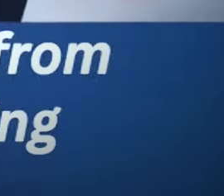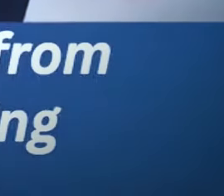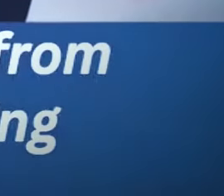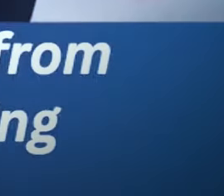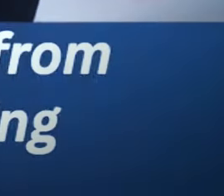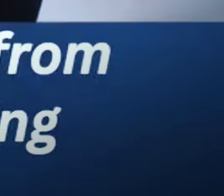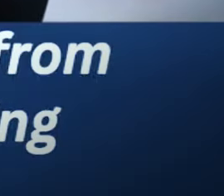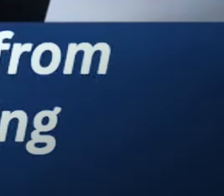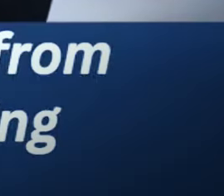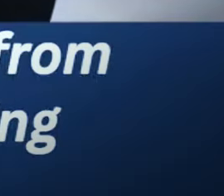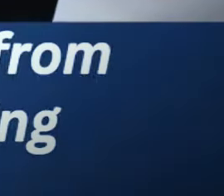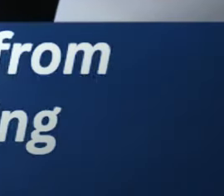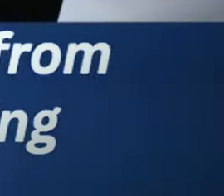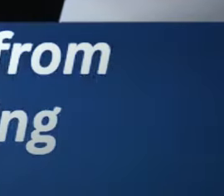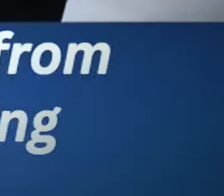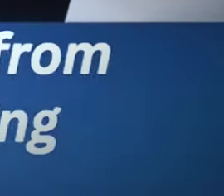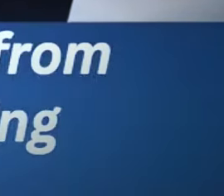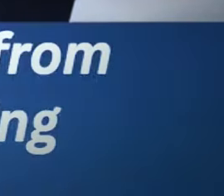chapter